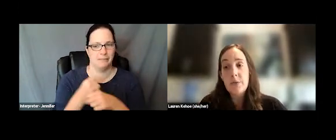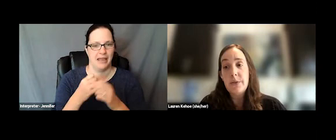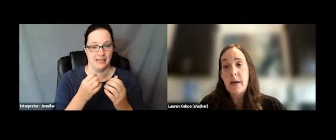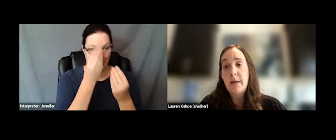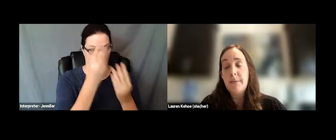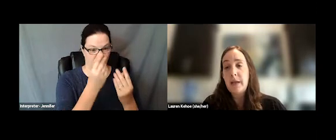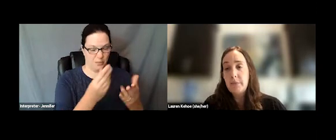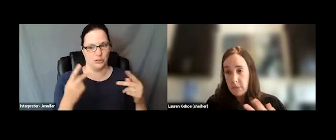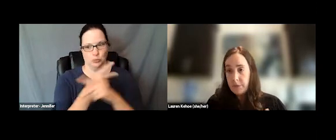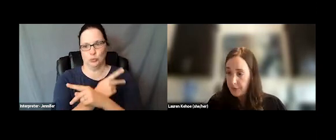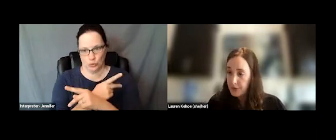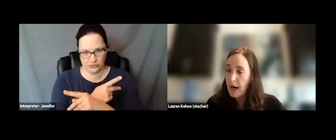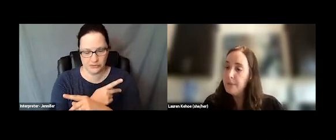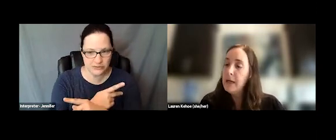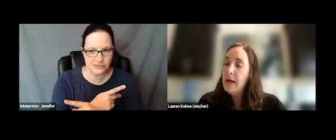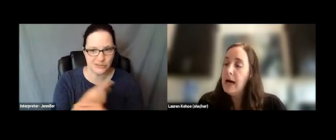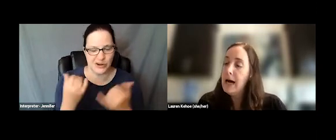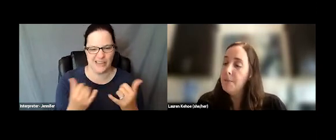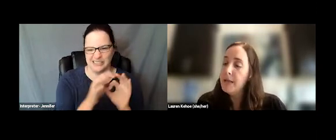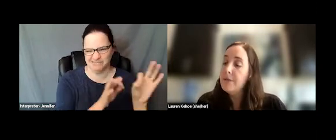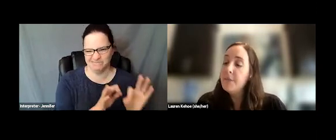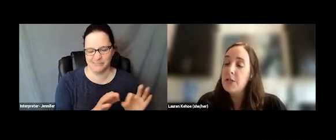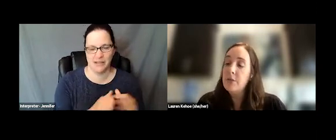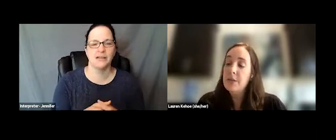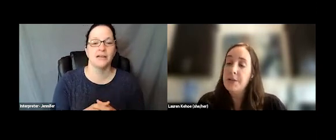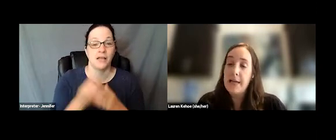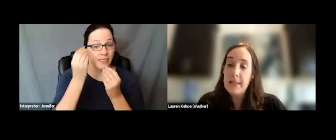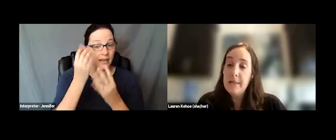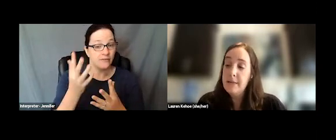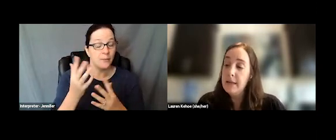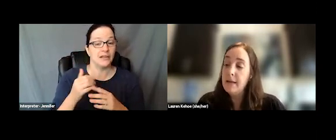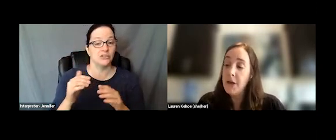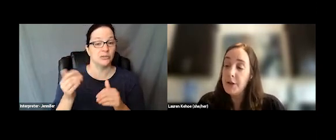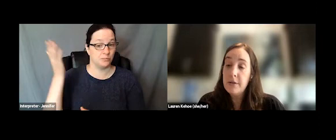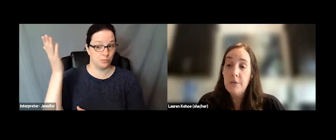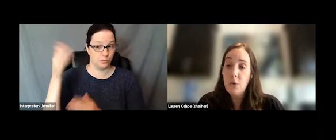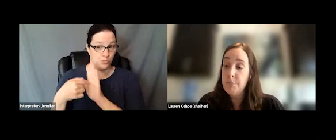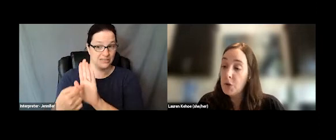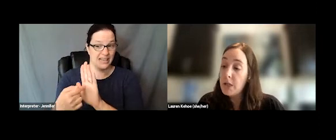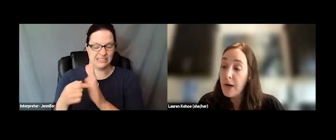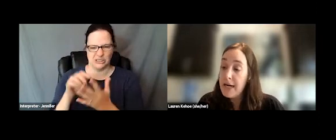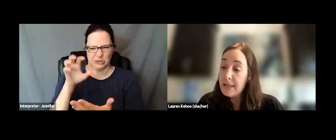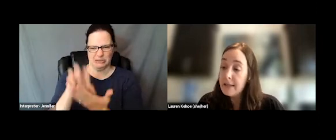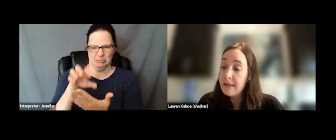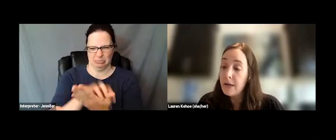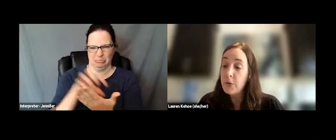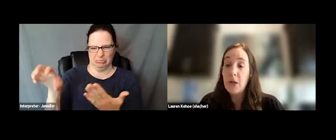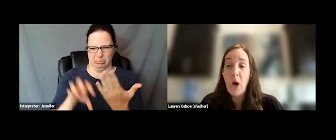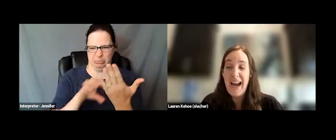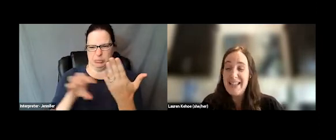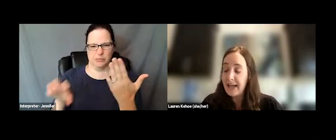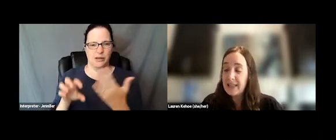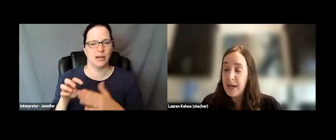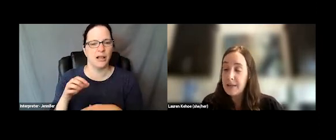content issues that I've now described. The information was presented in cluttered or bulky ways,